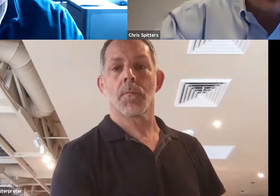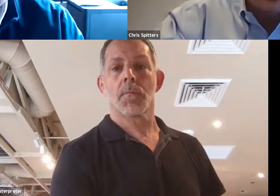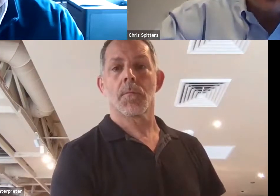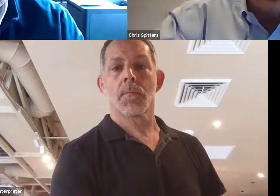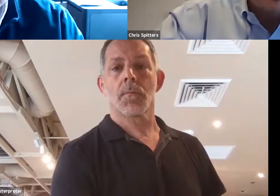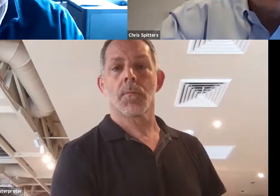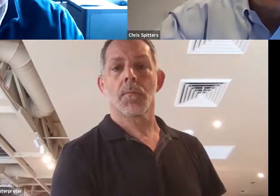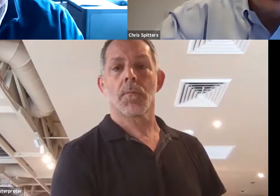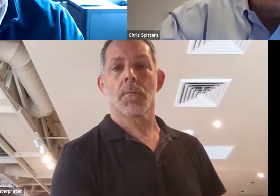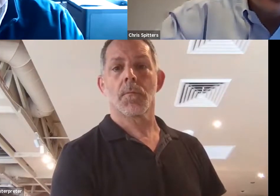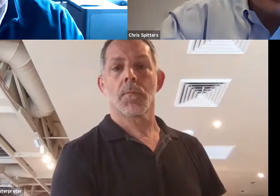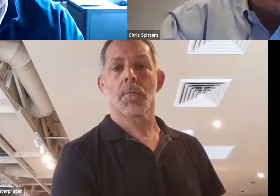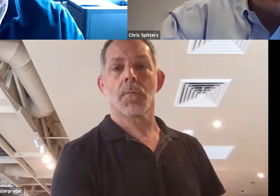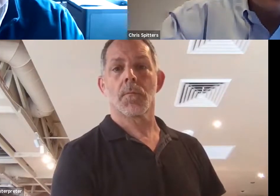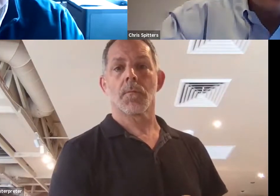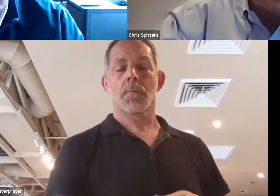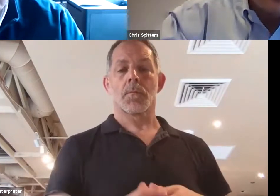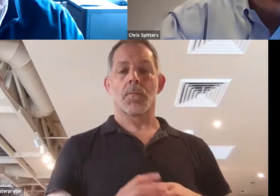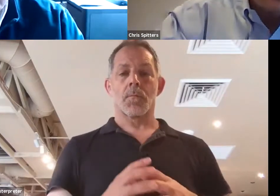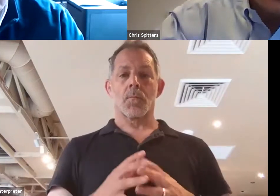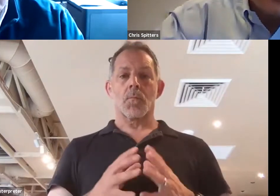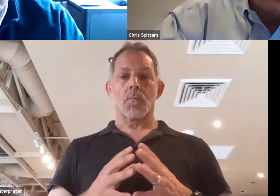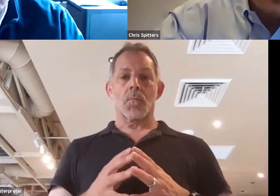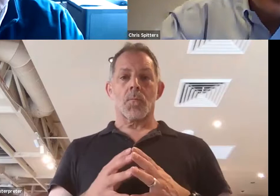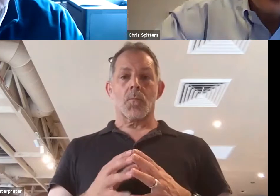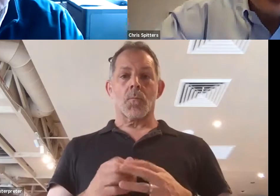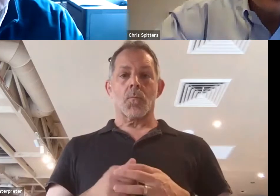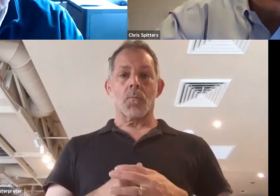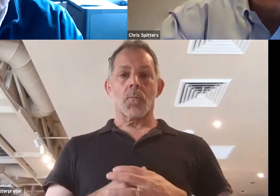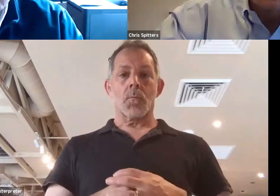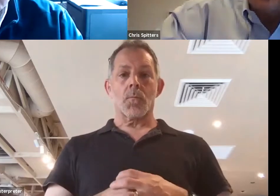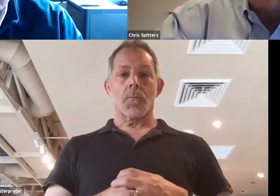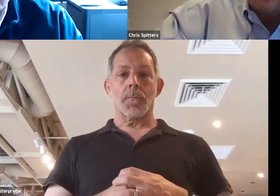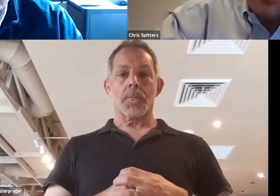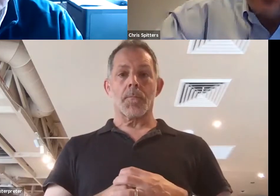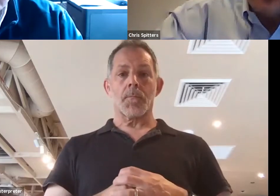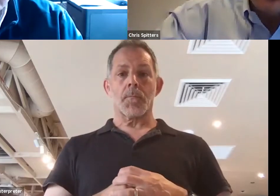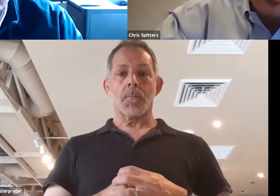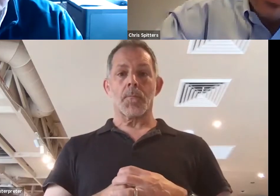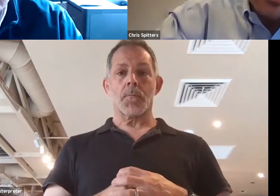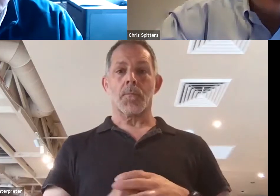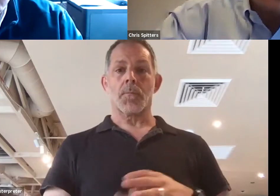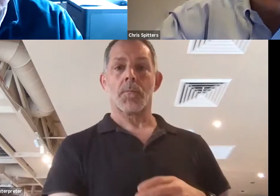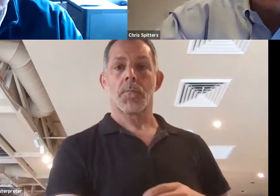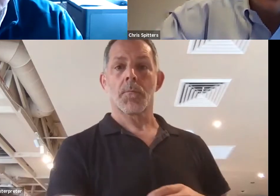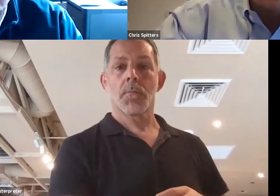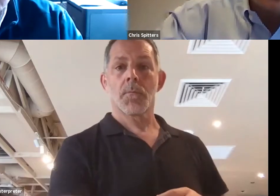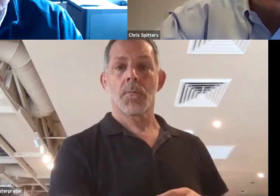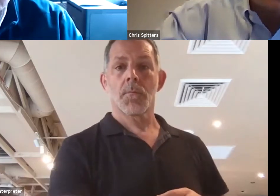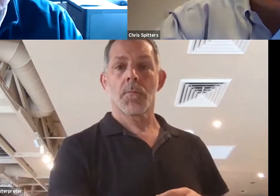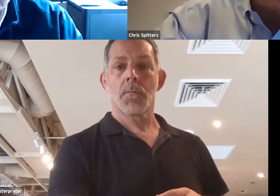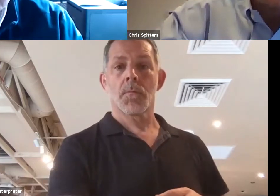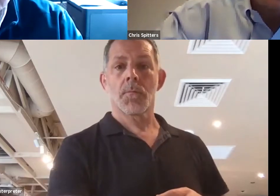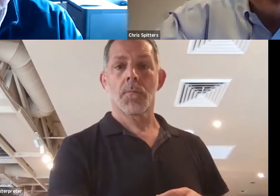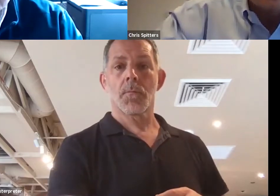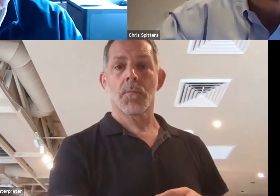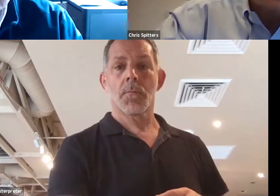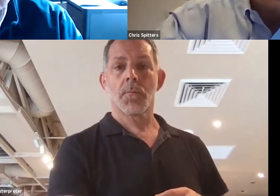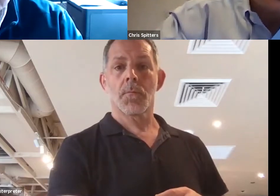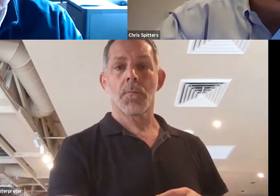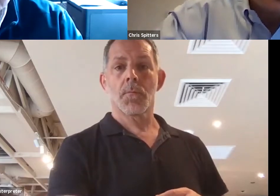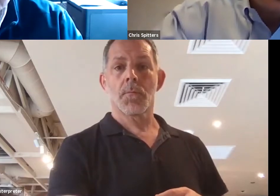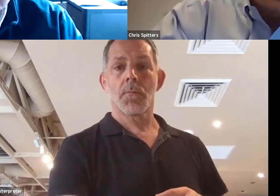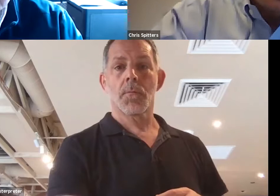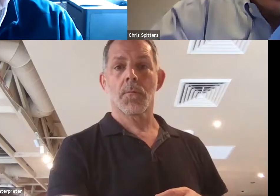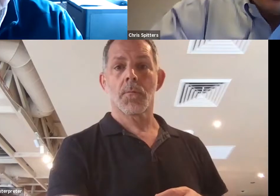choose forward, we have the measures we're using to protect the students, the staff, and the surrounding school